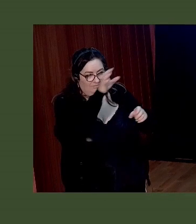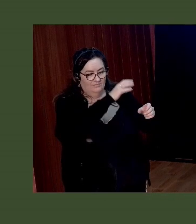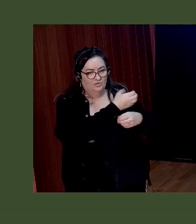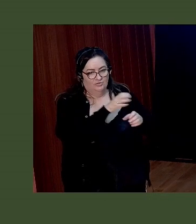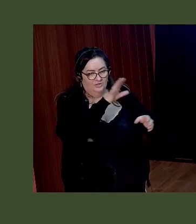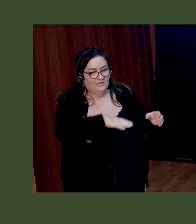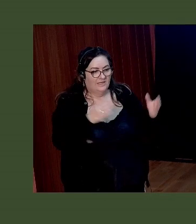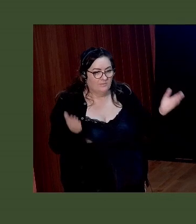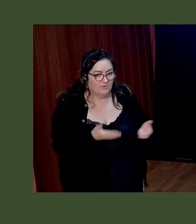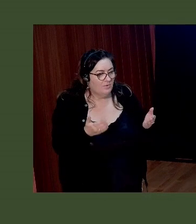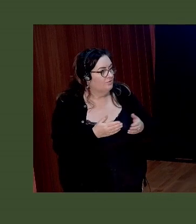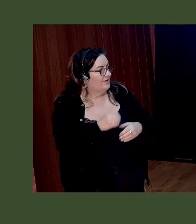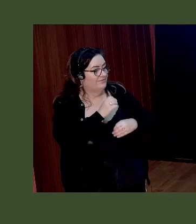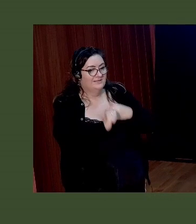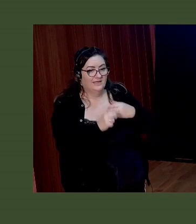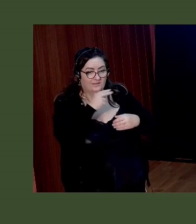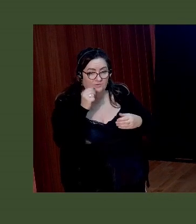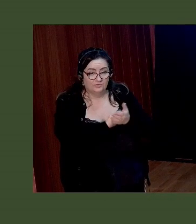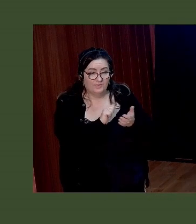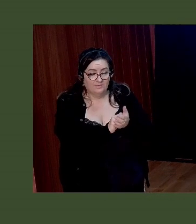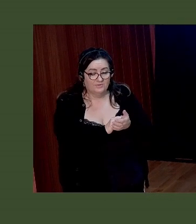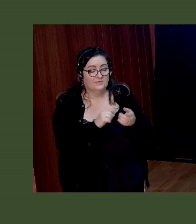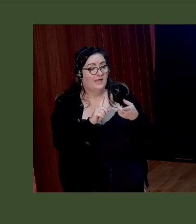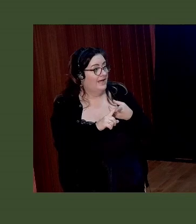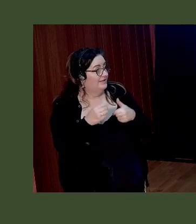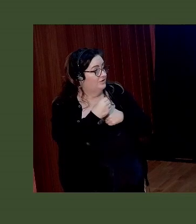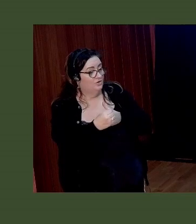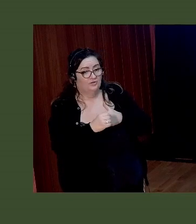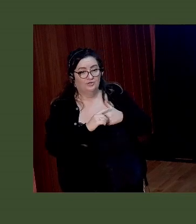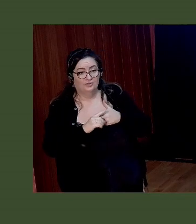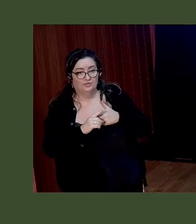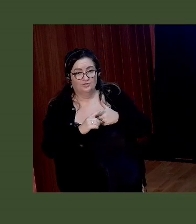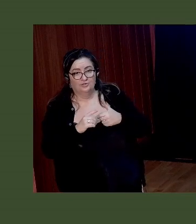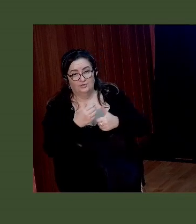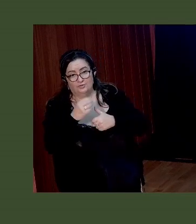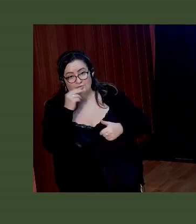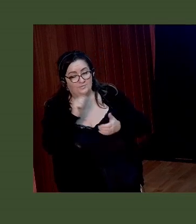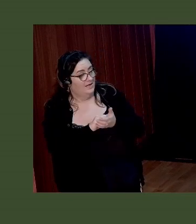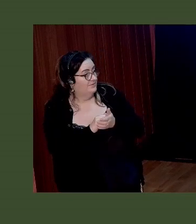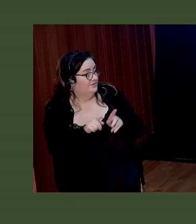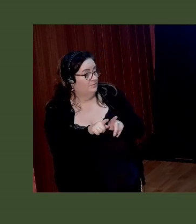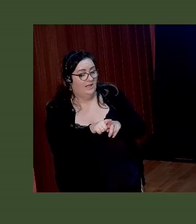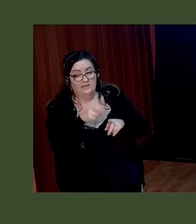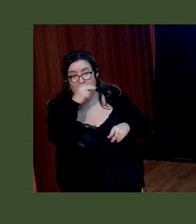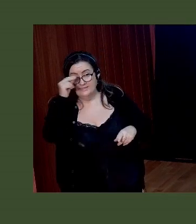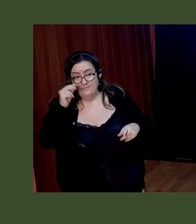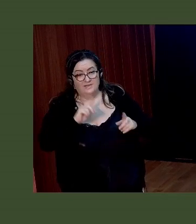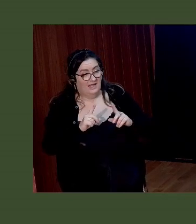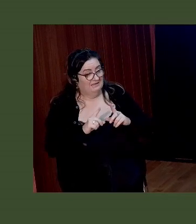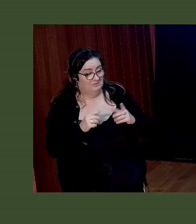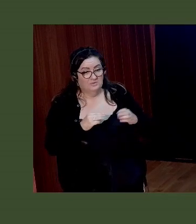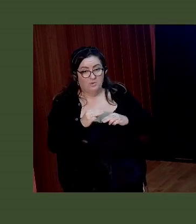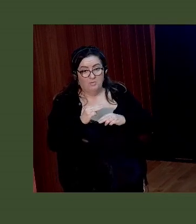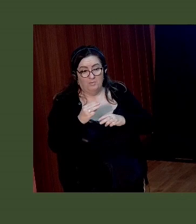Written Irish was being promoted in the daily newspapers and in other sympathetic newspapers, examples, and there were creative work was